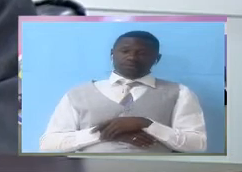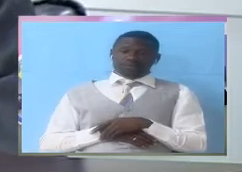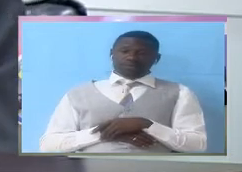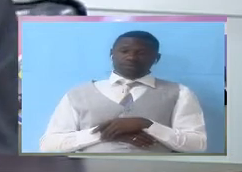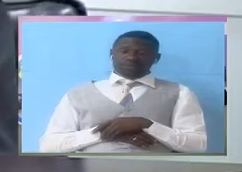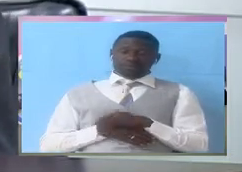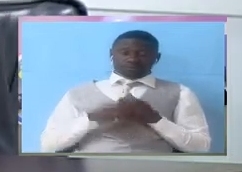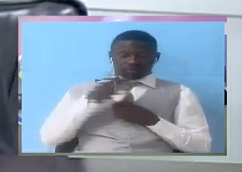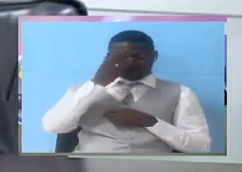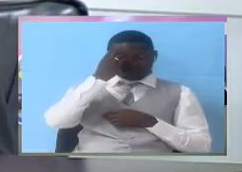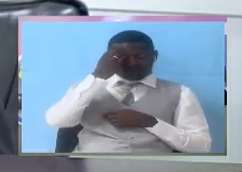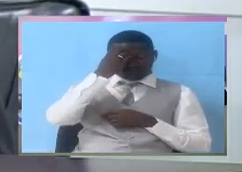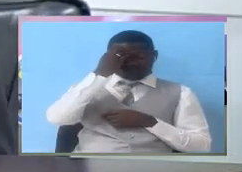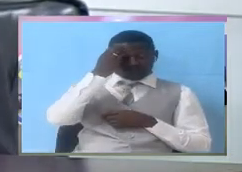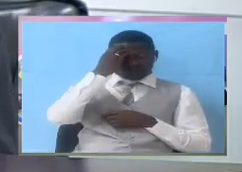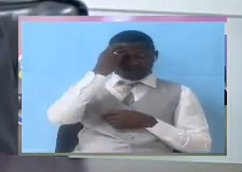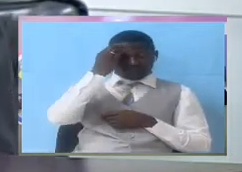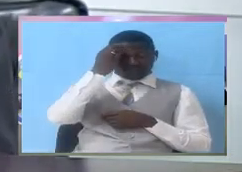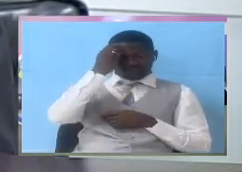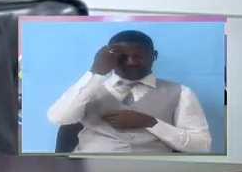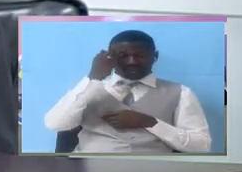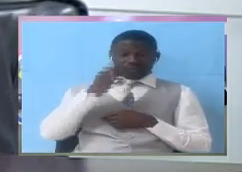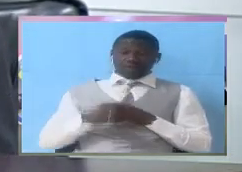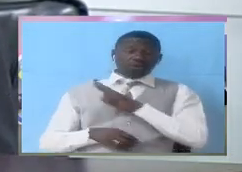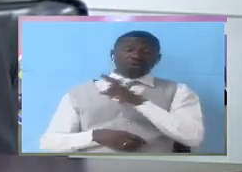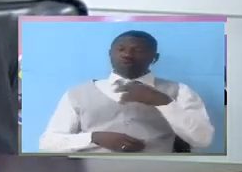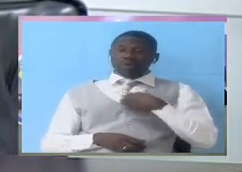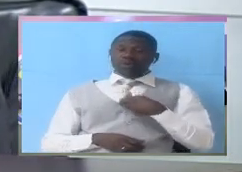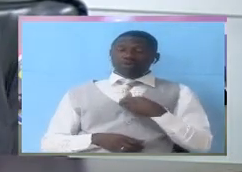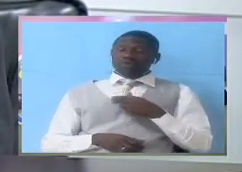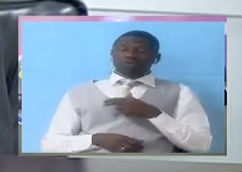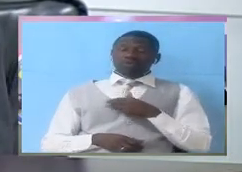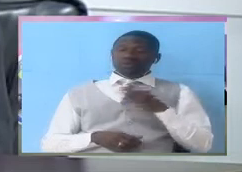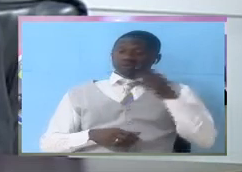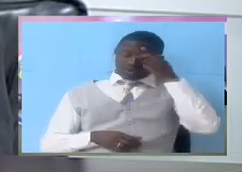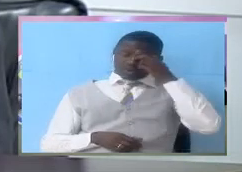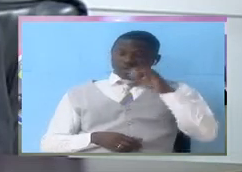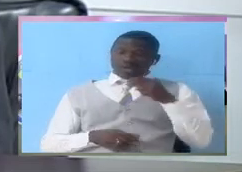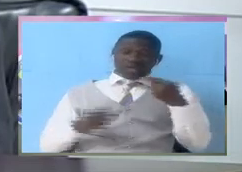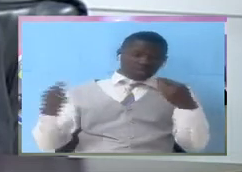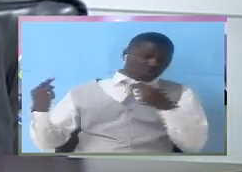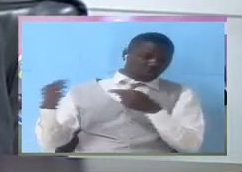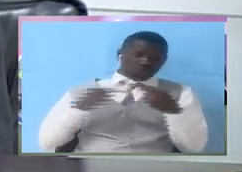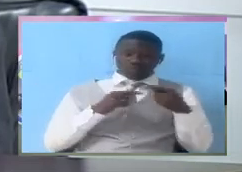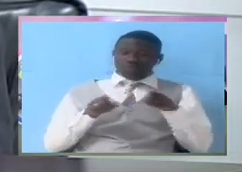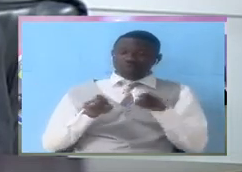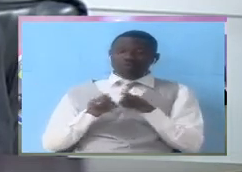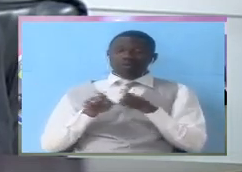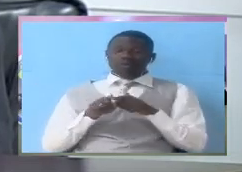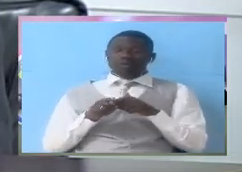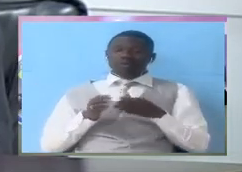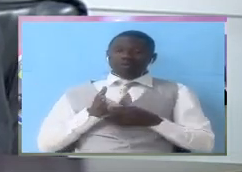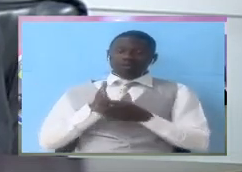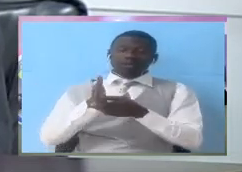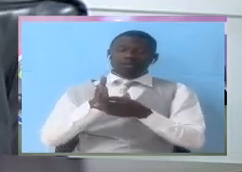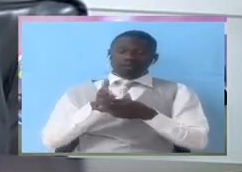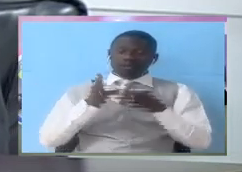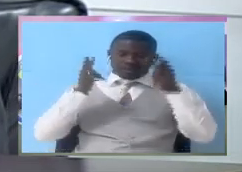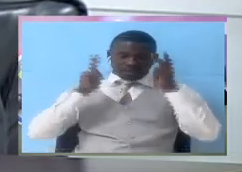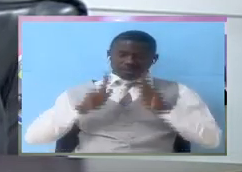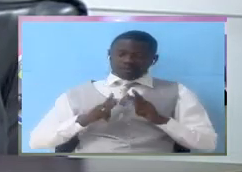wouldn't want to argue with lead counsel on that. But I wouldn't want also to prevent,